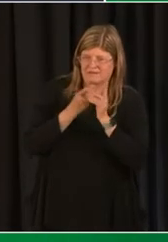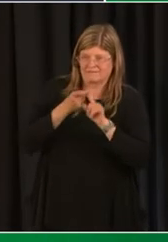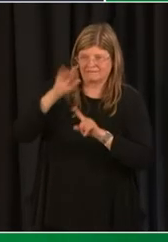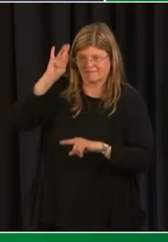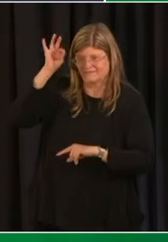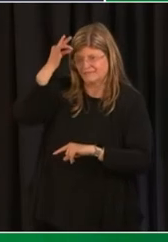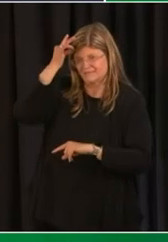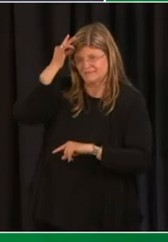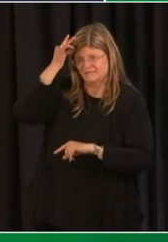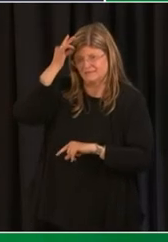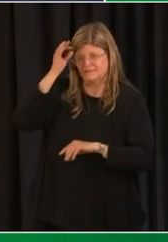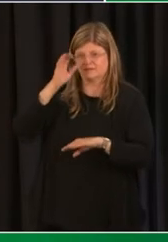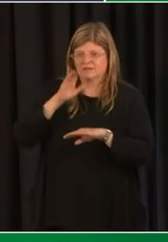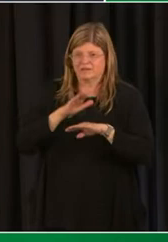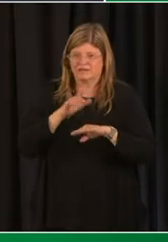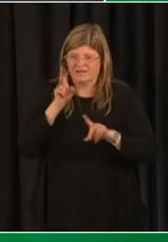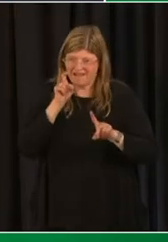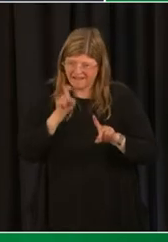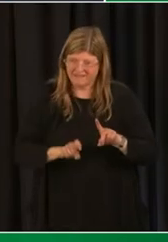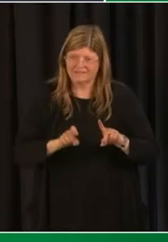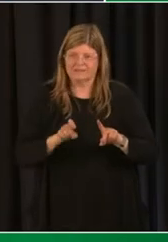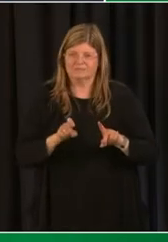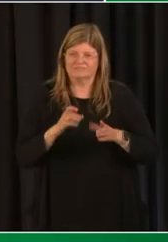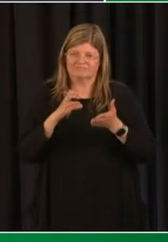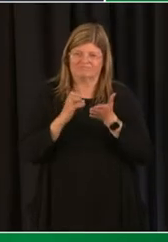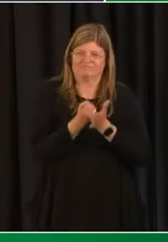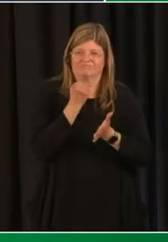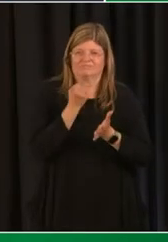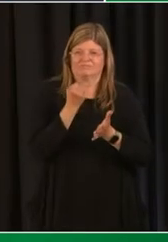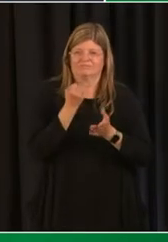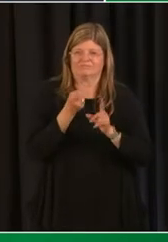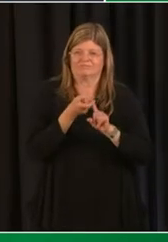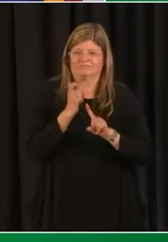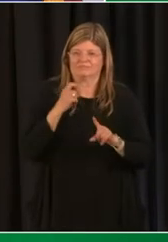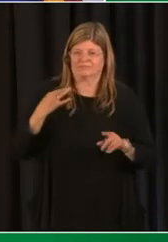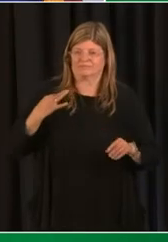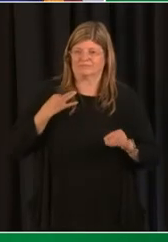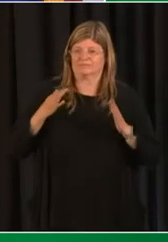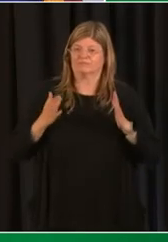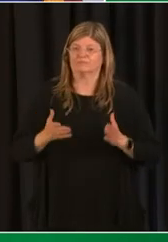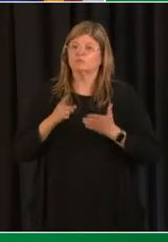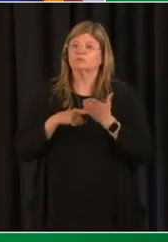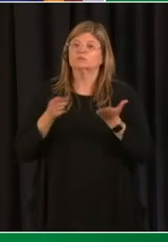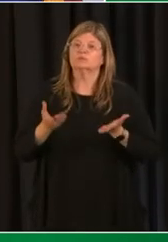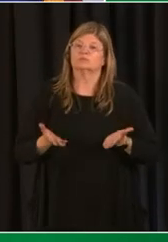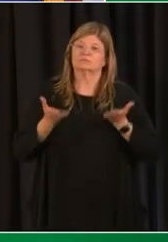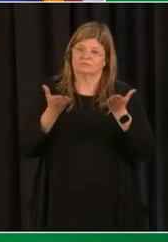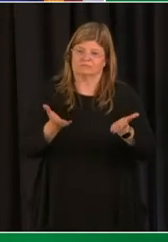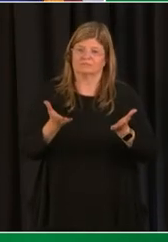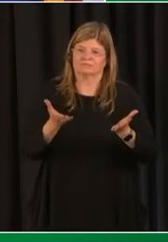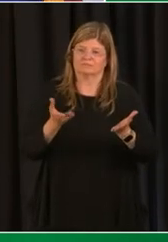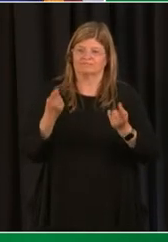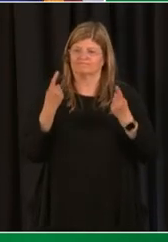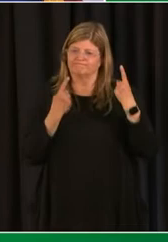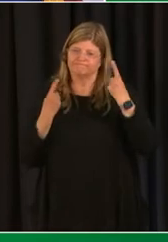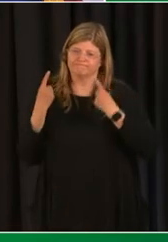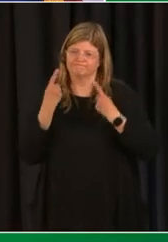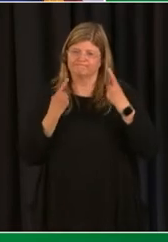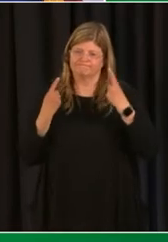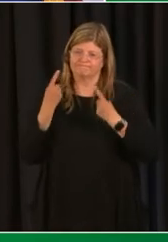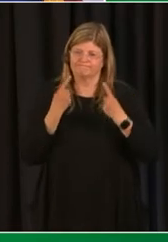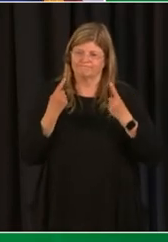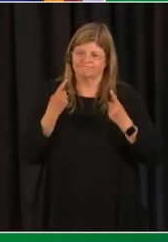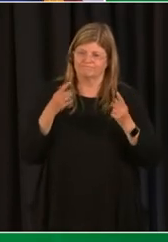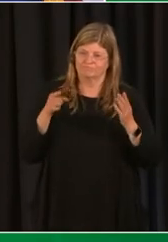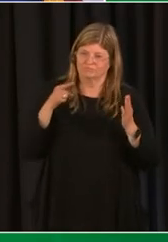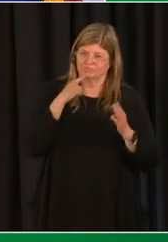government on what we have to obtain from the applicant. What do you suggest to folks as they kind of think about applying for